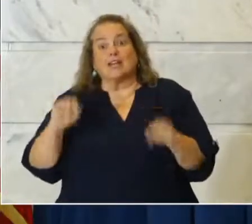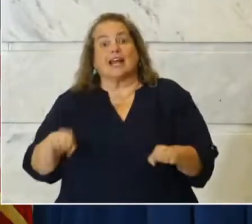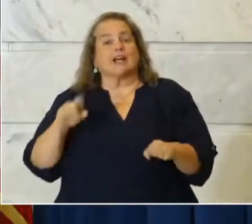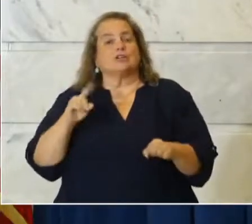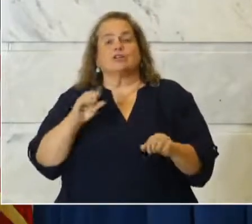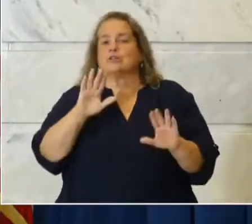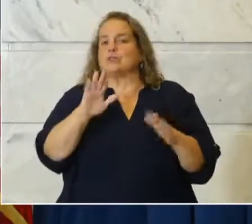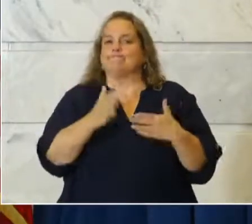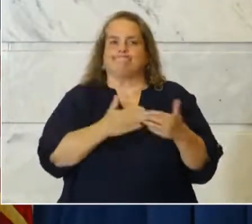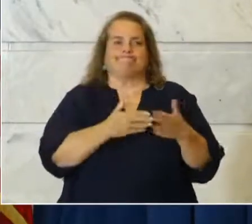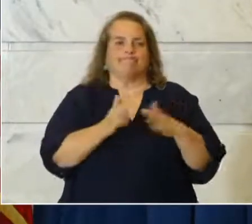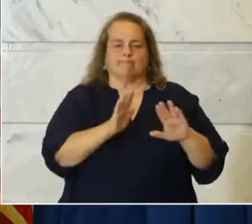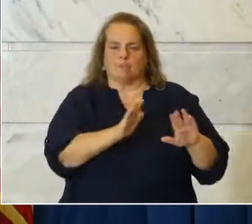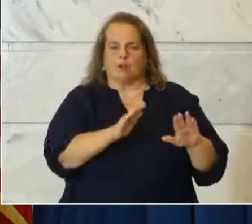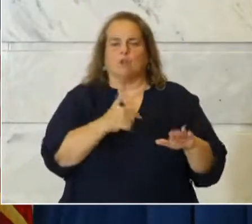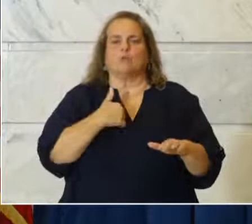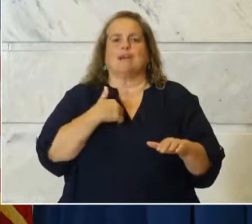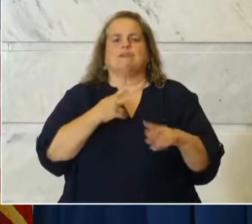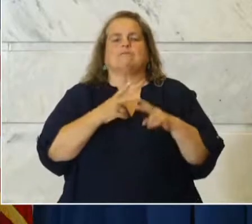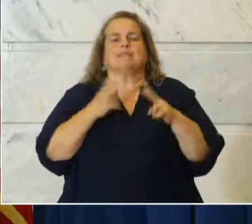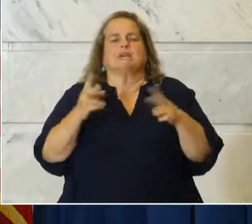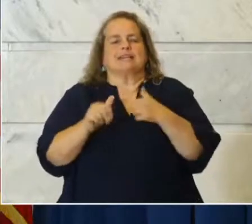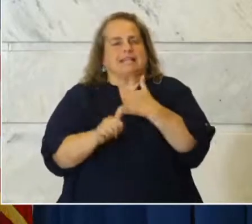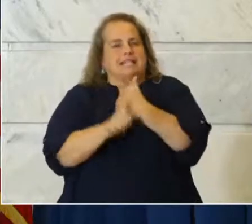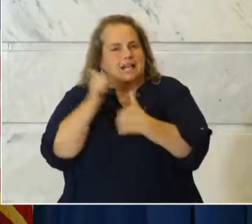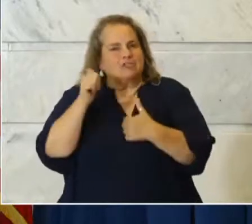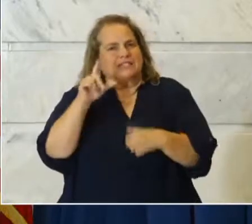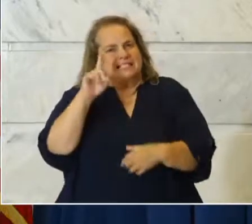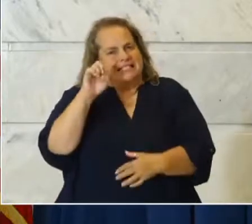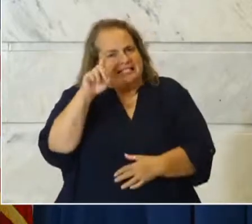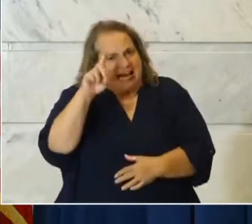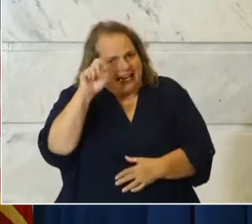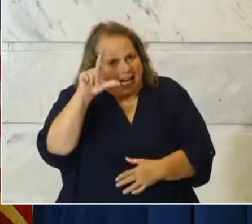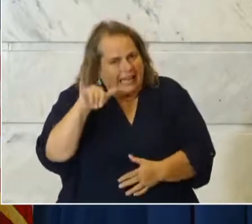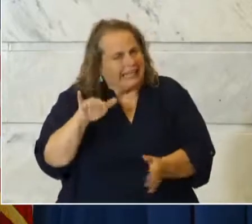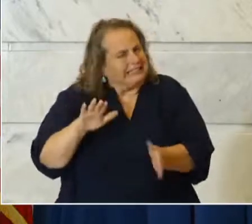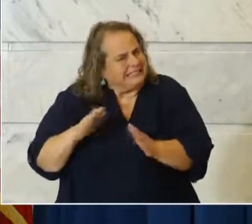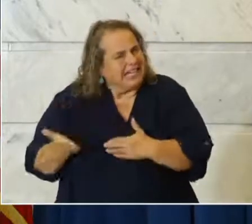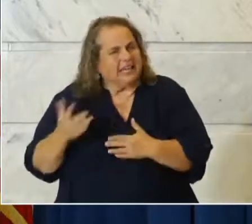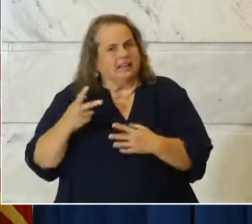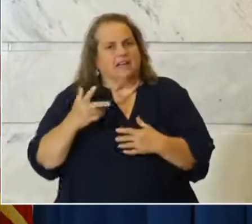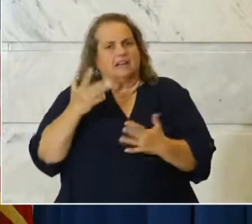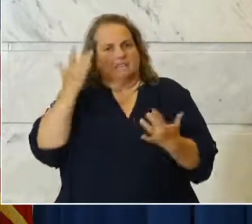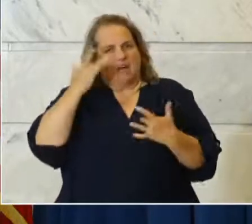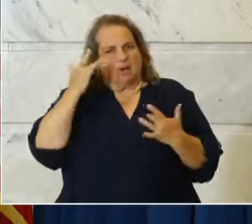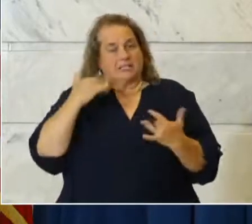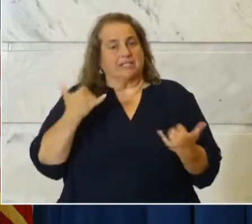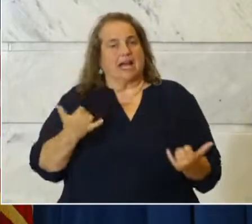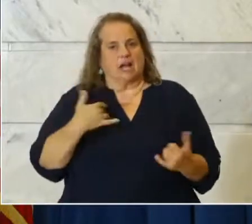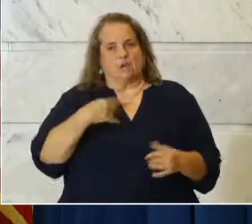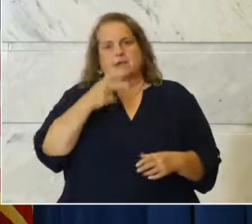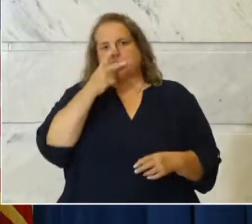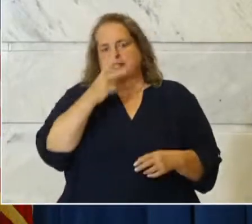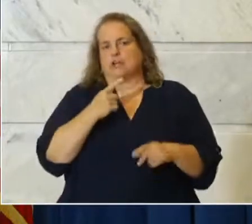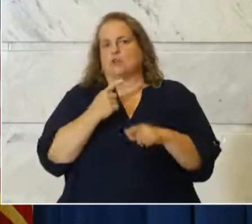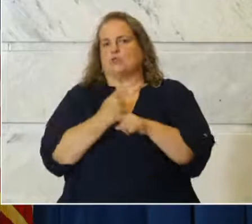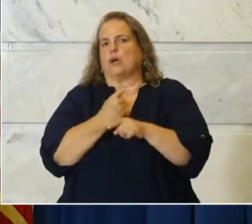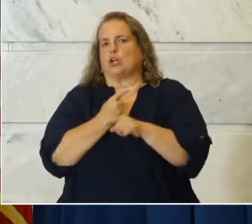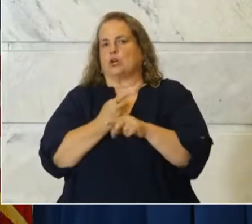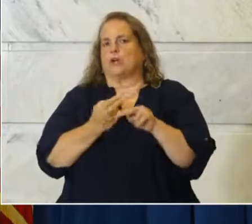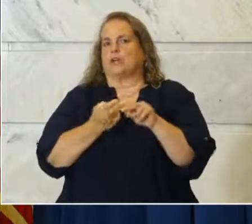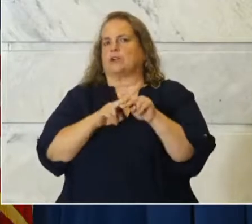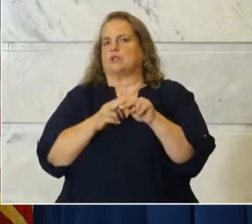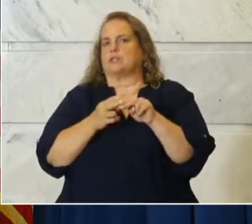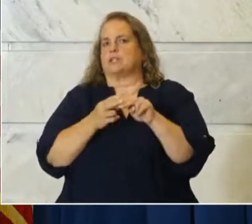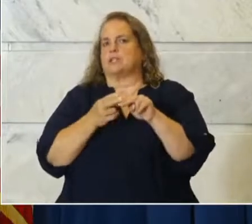have a dangerous and deadly virus out there. And we are now seeing a regular increase in cases in